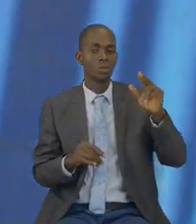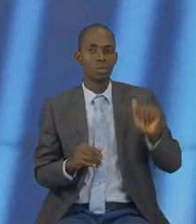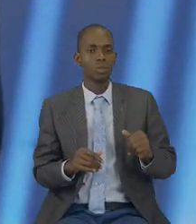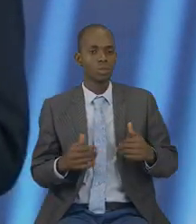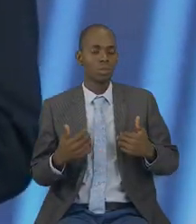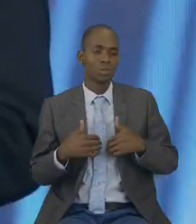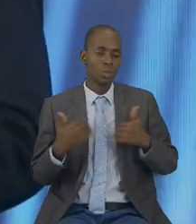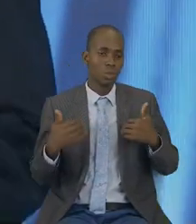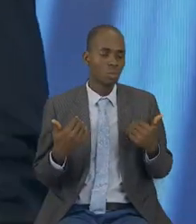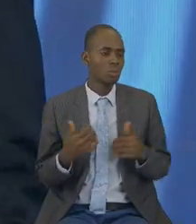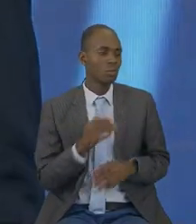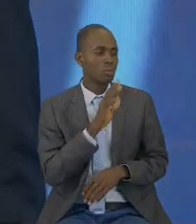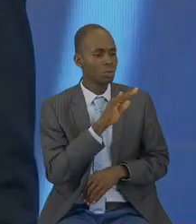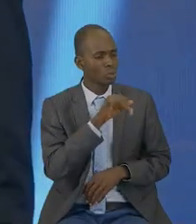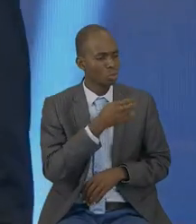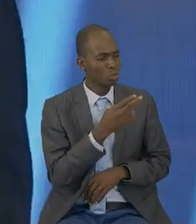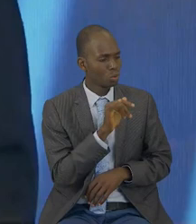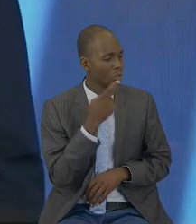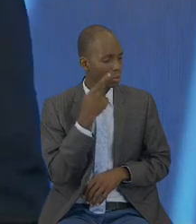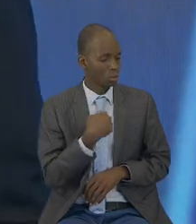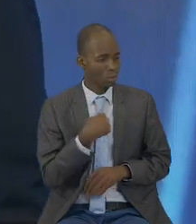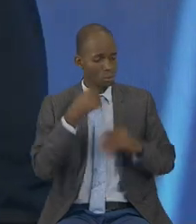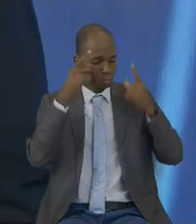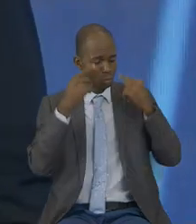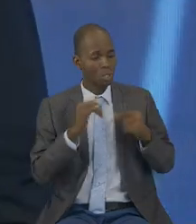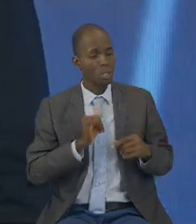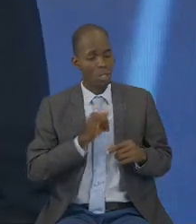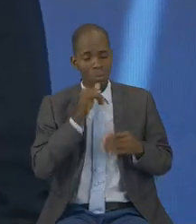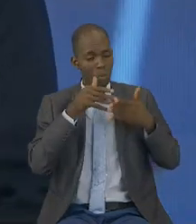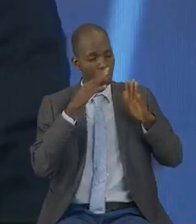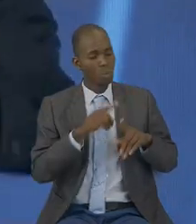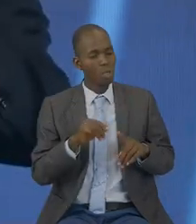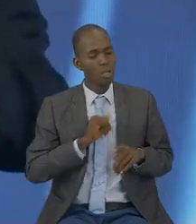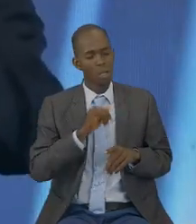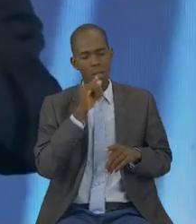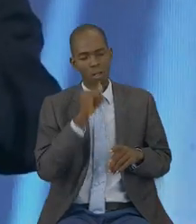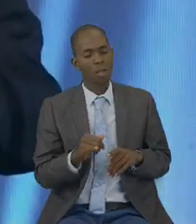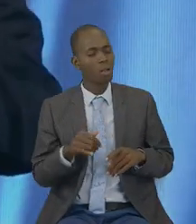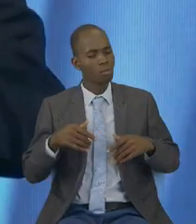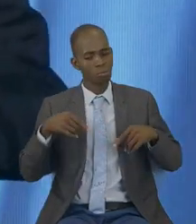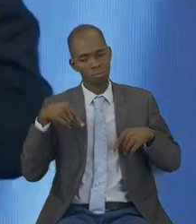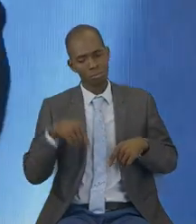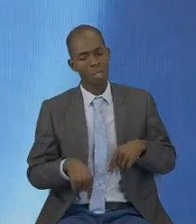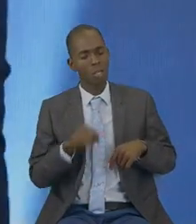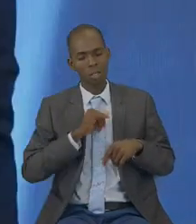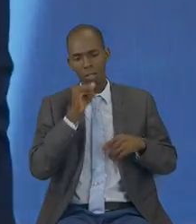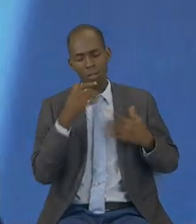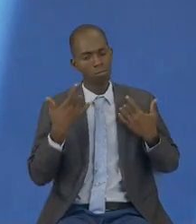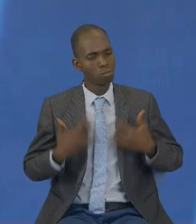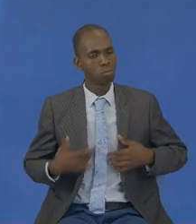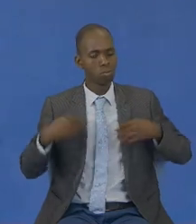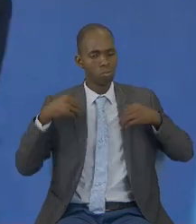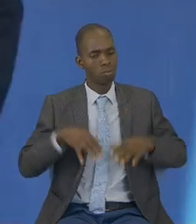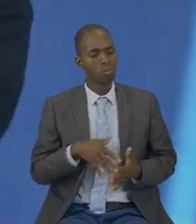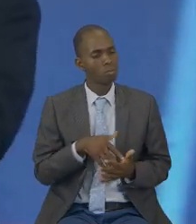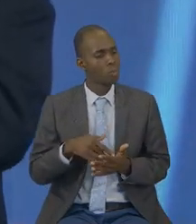down now, and can you help me and fast for me and pray for me and intercede for me? Are you praying for